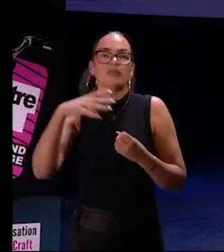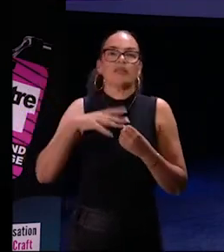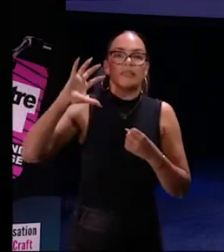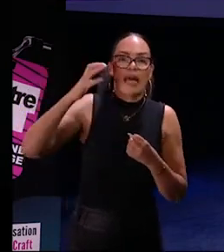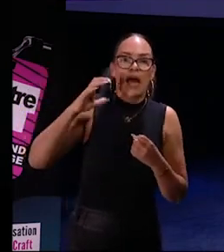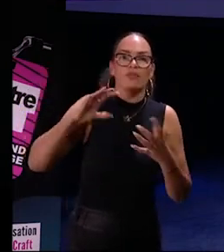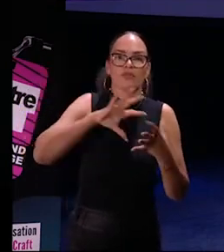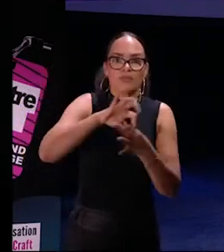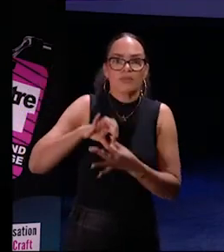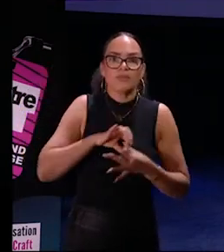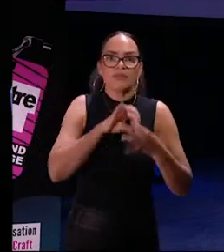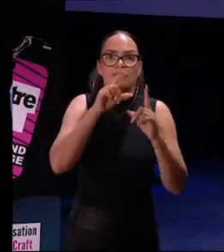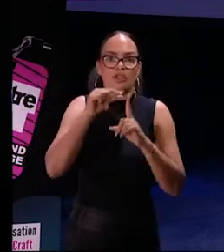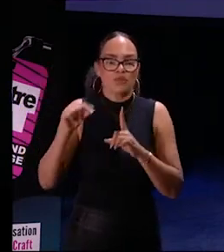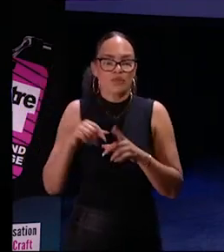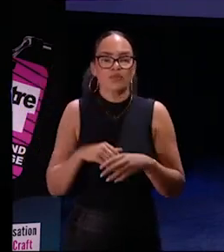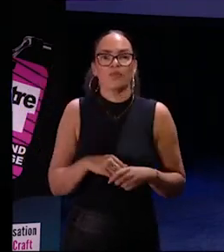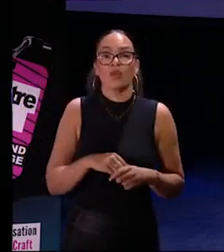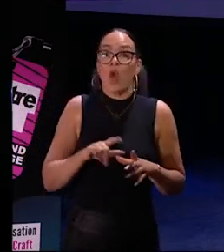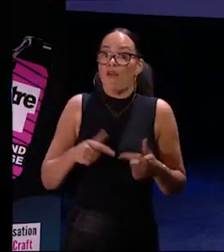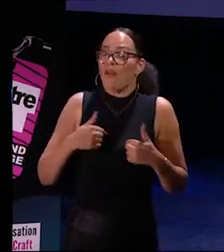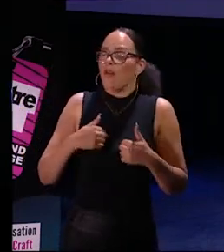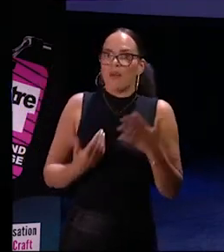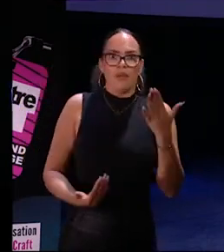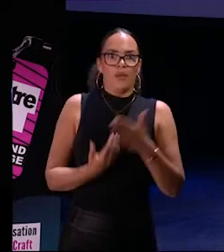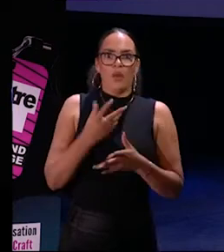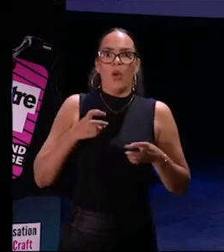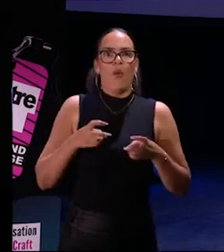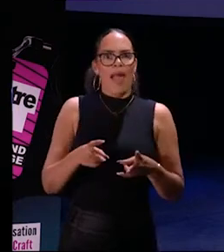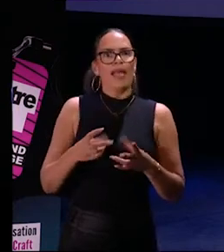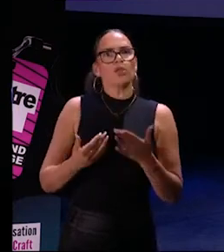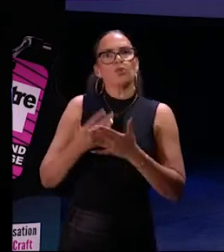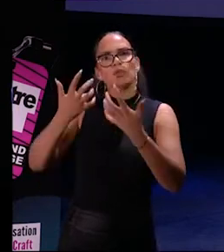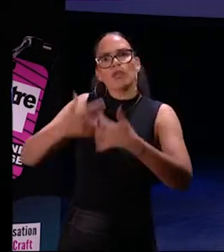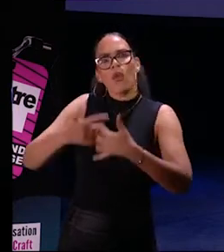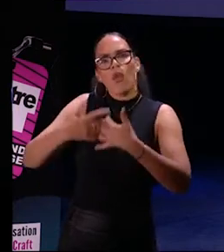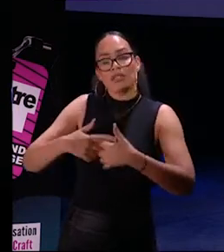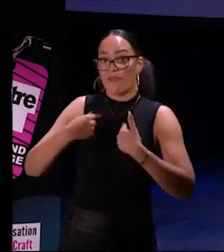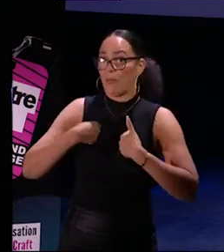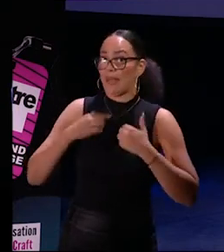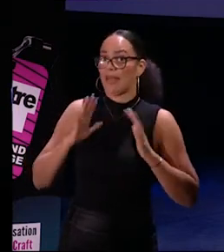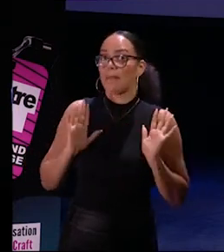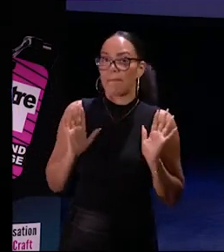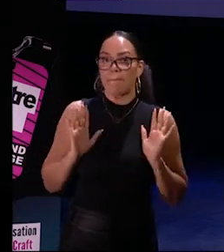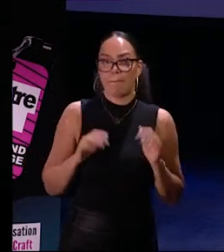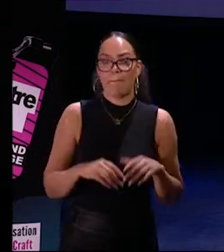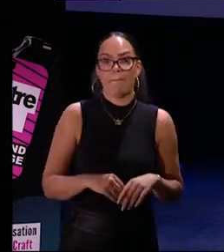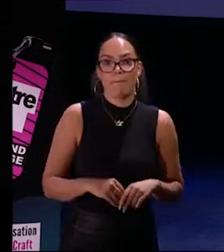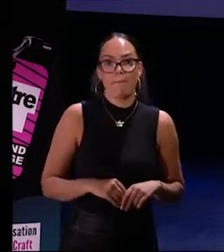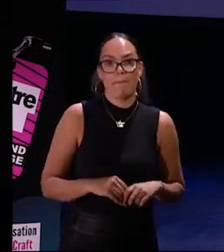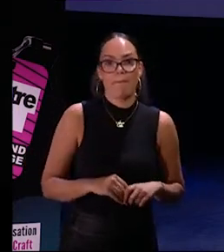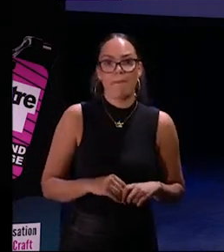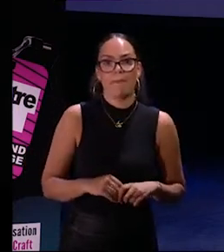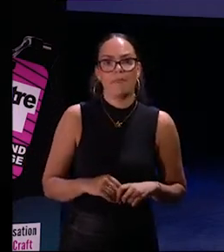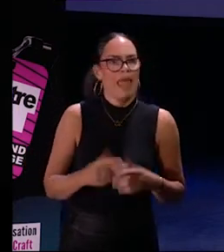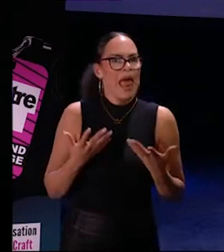So it was a new way of working, and it was a new bit of technology to me anyway that I think is now